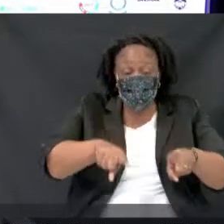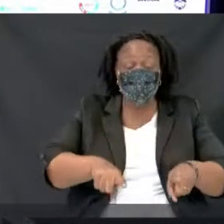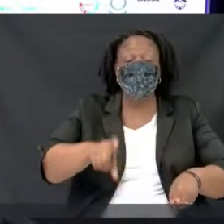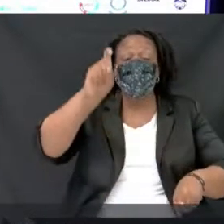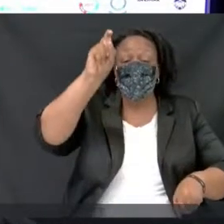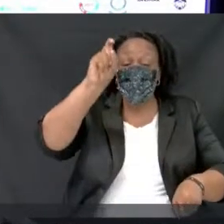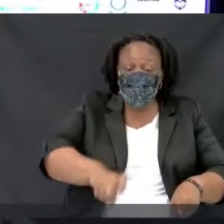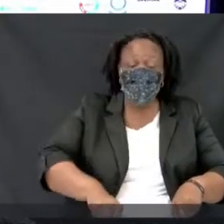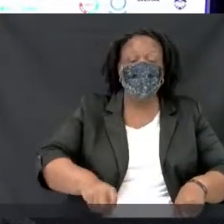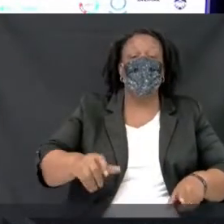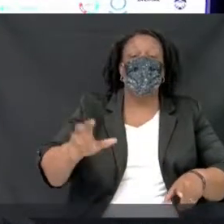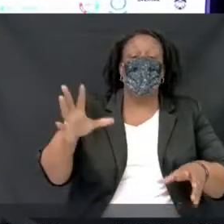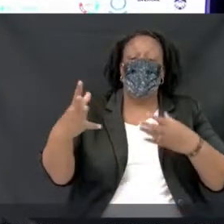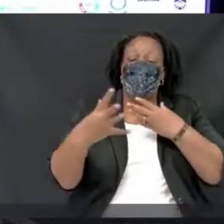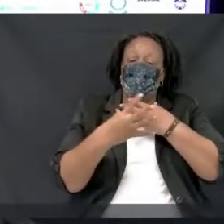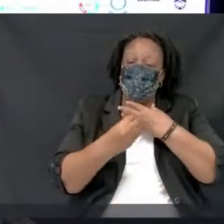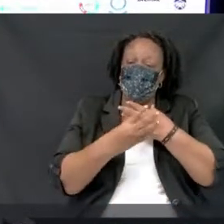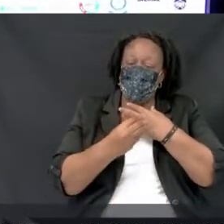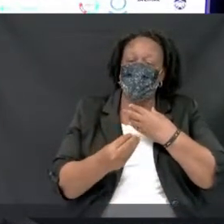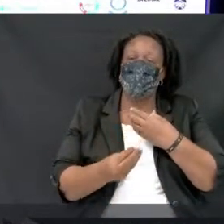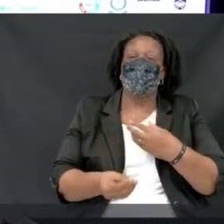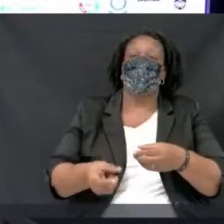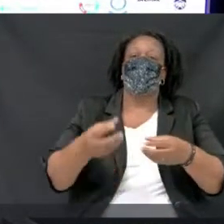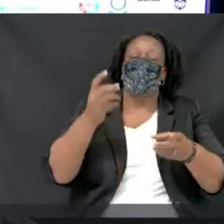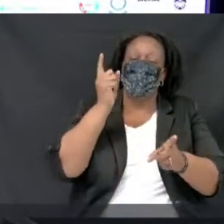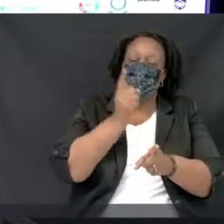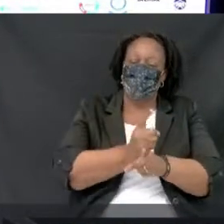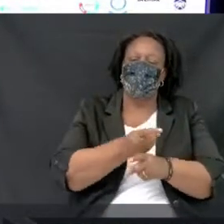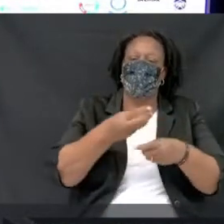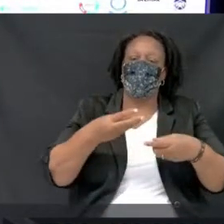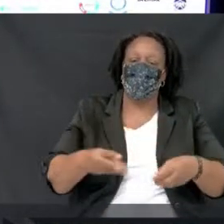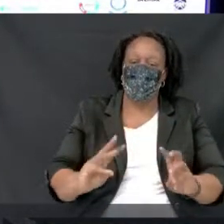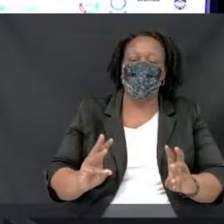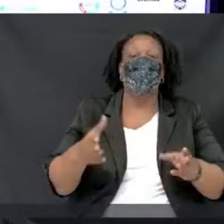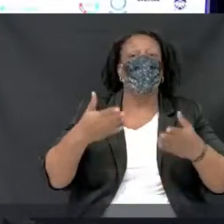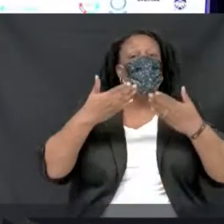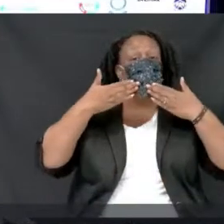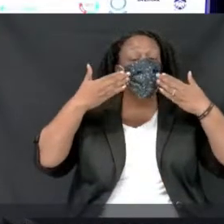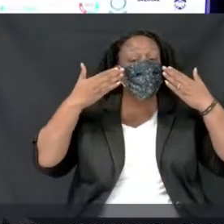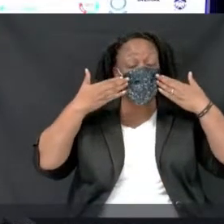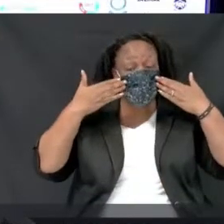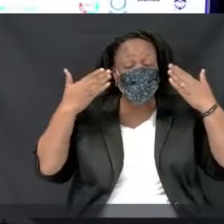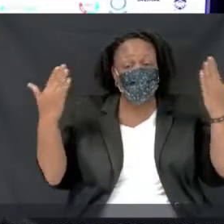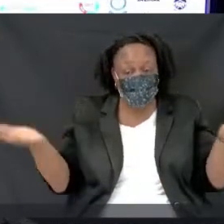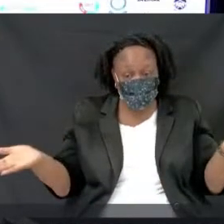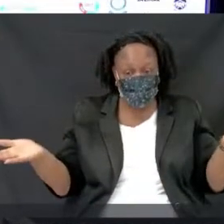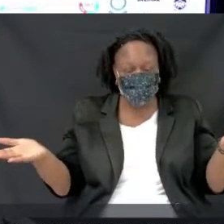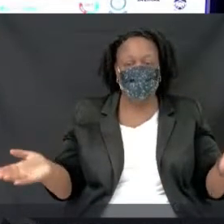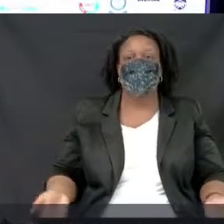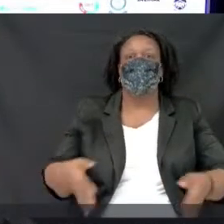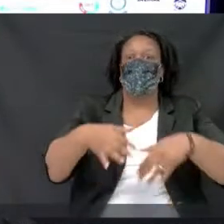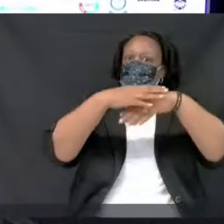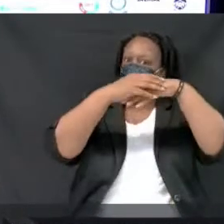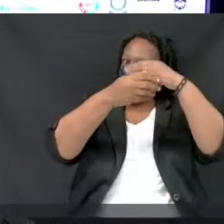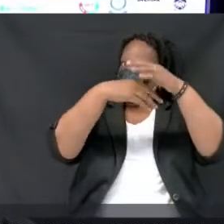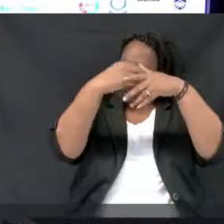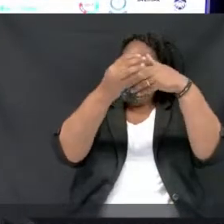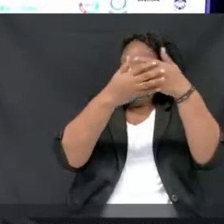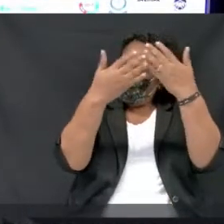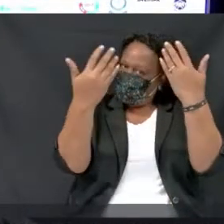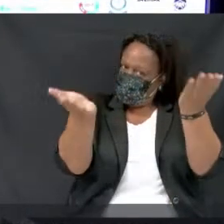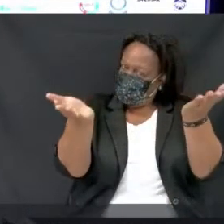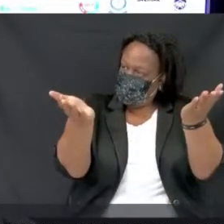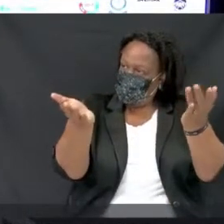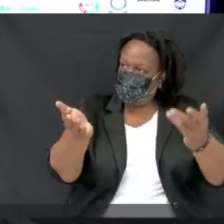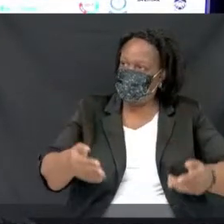but also the non-pharmaceutical measures. And he has been there from the beginning. He has sang Calypso. I